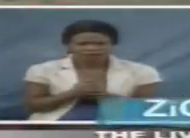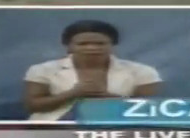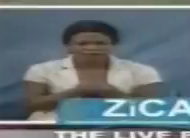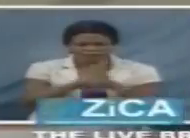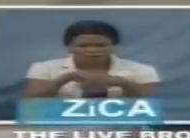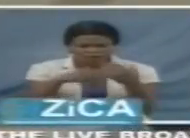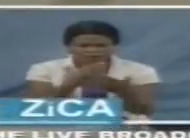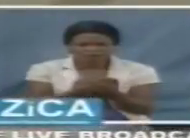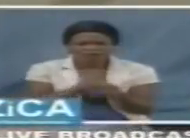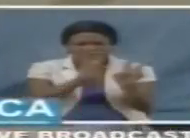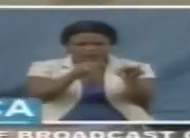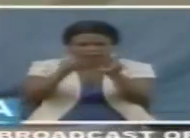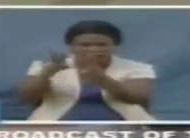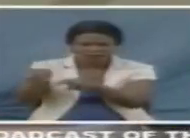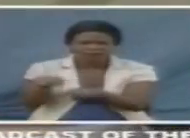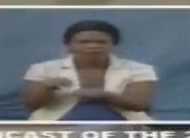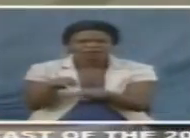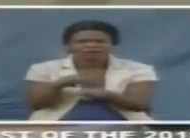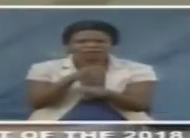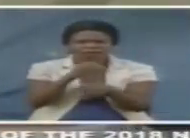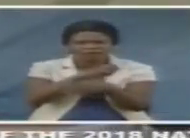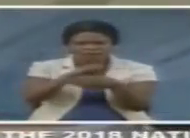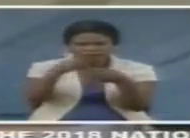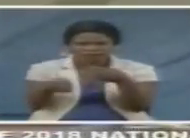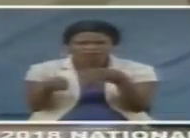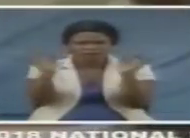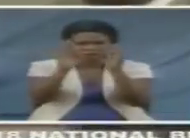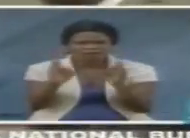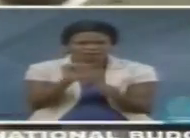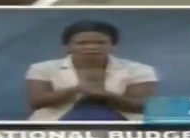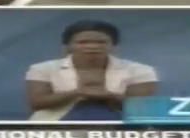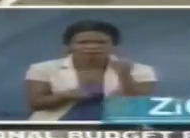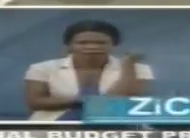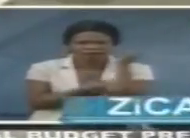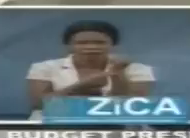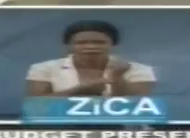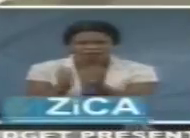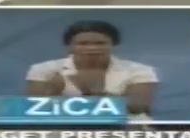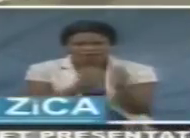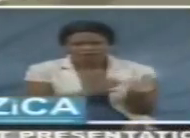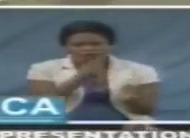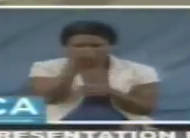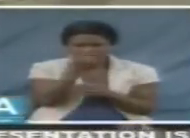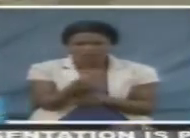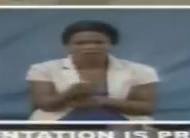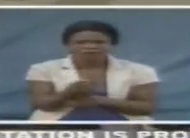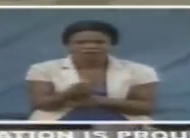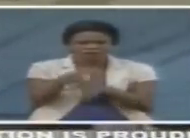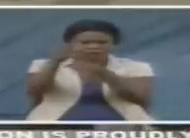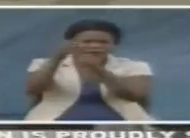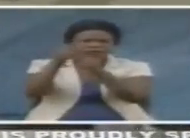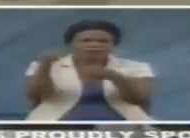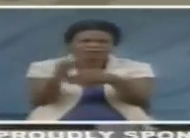and sustainability. A comprehensive monitoring and evaluation framework will be developed